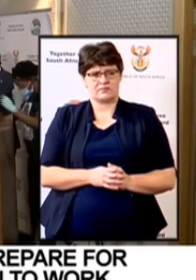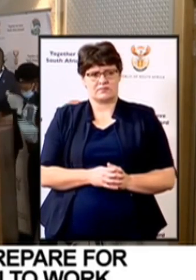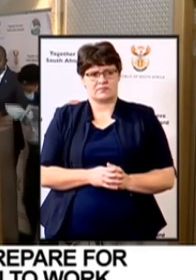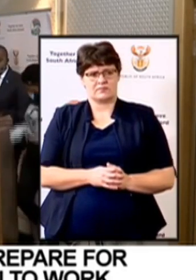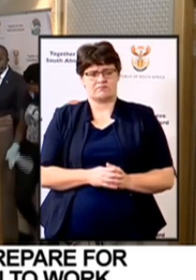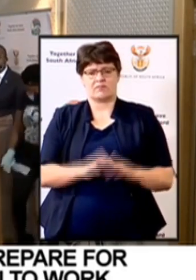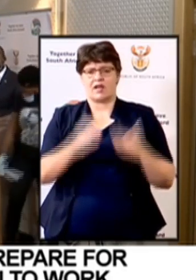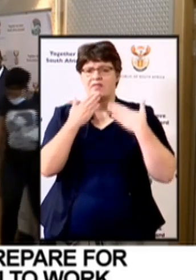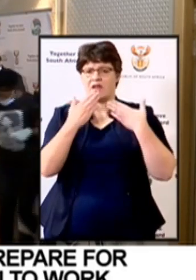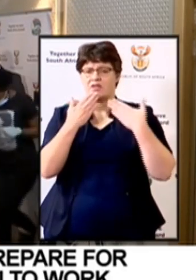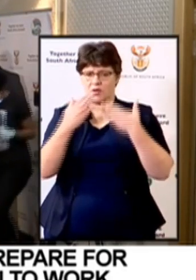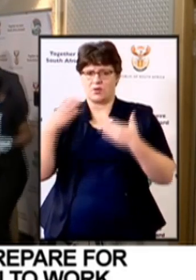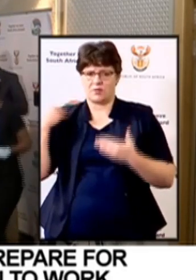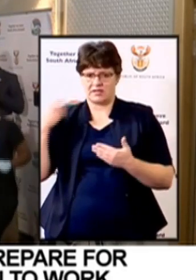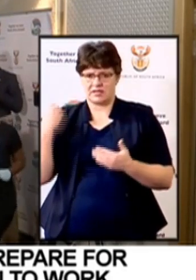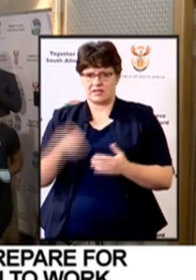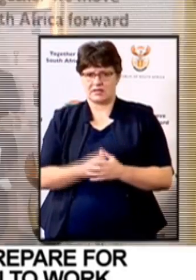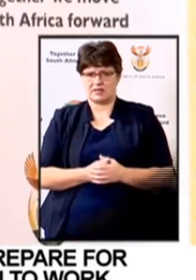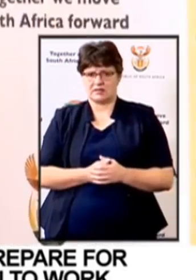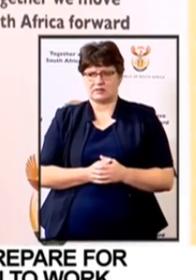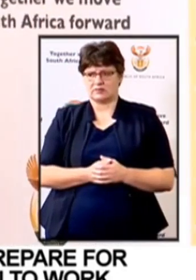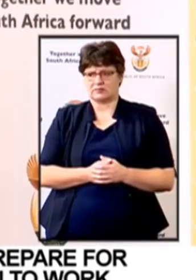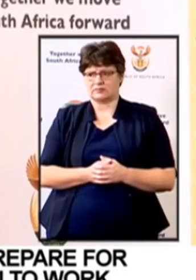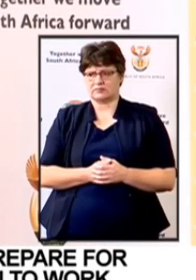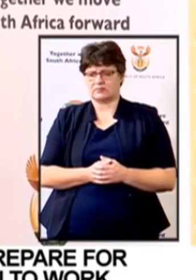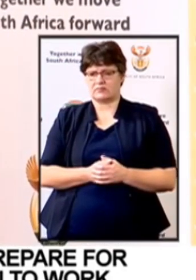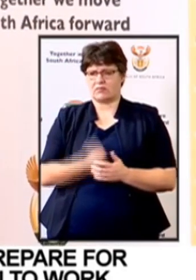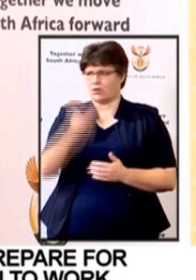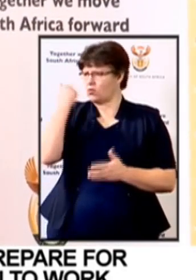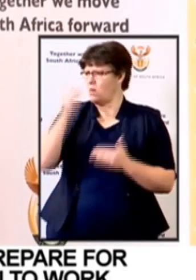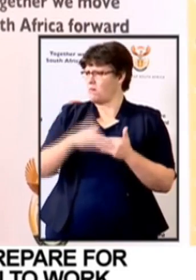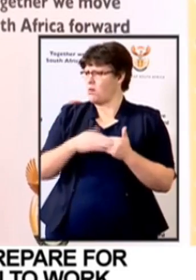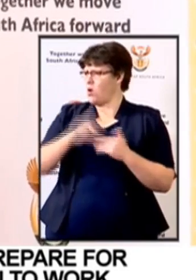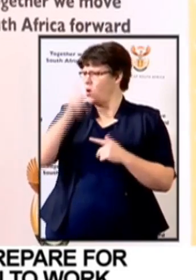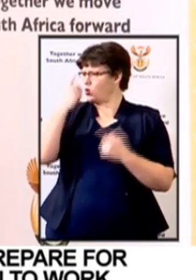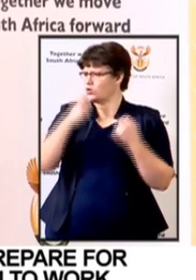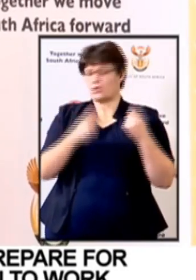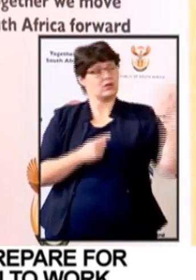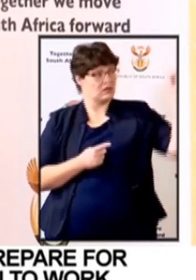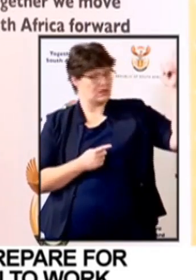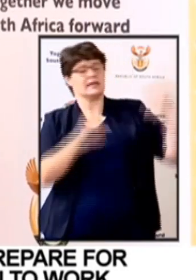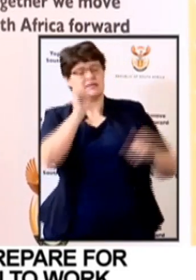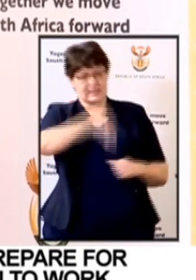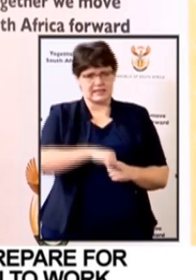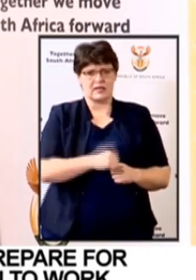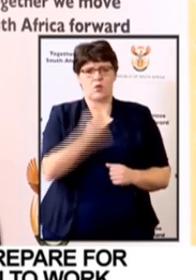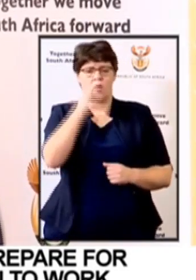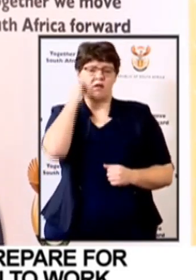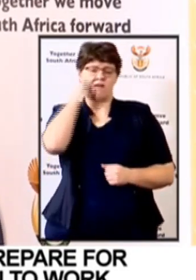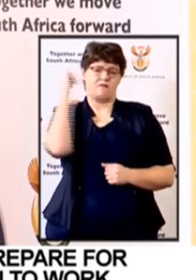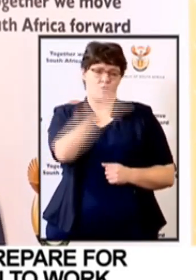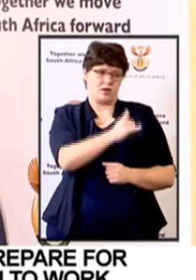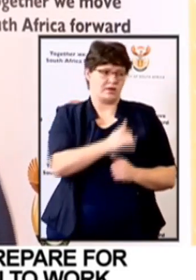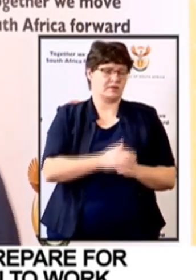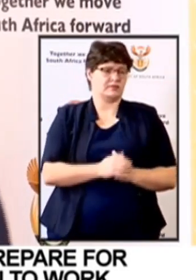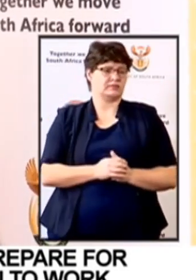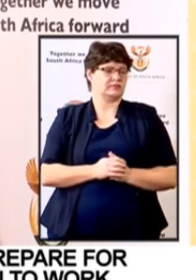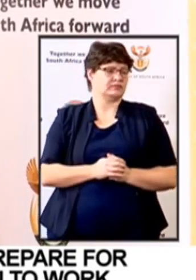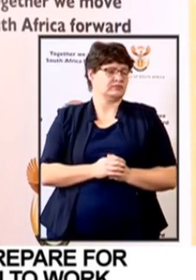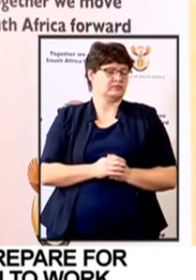Thank you, Minister. I don't know whether we still have questions from journalists. Yes, we have one caller.